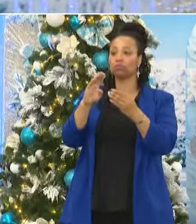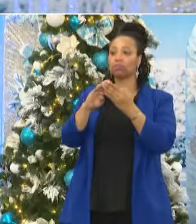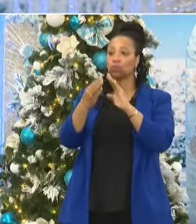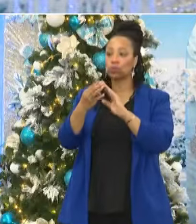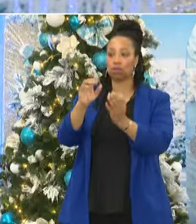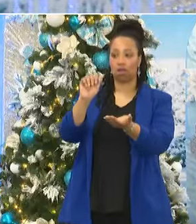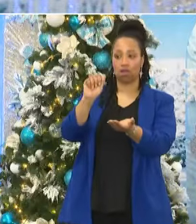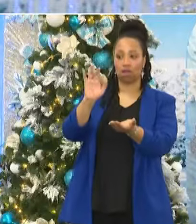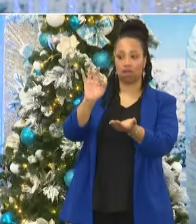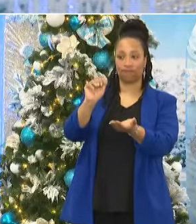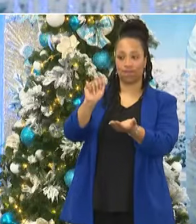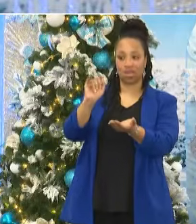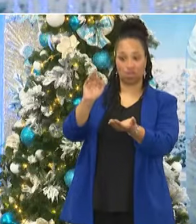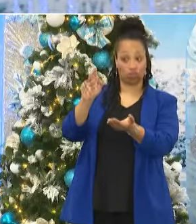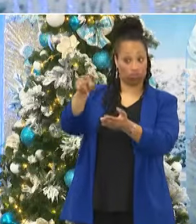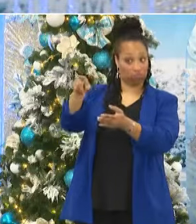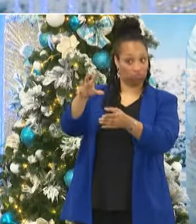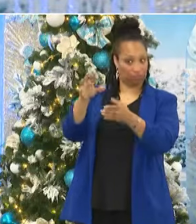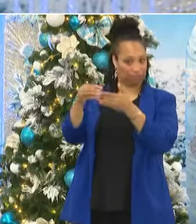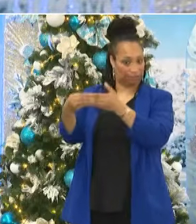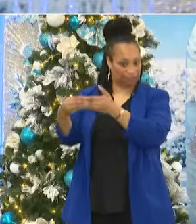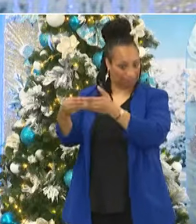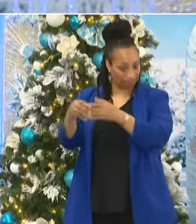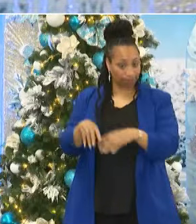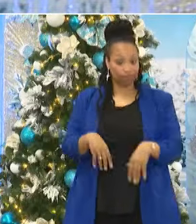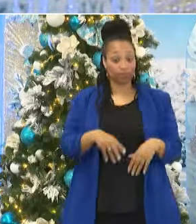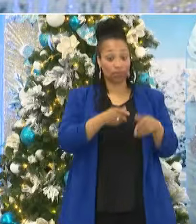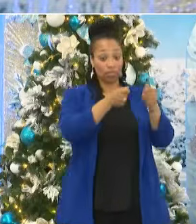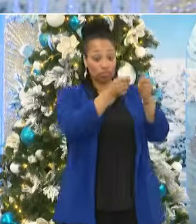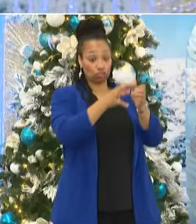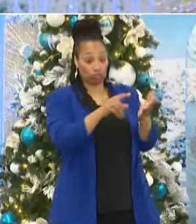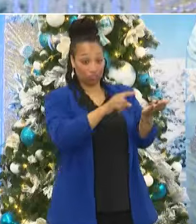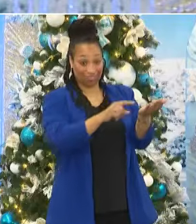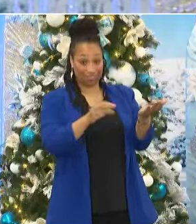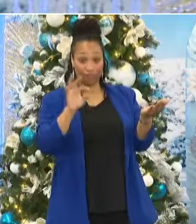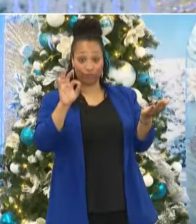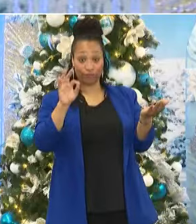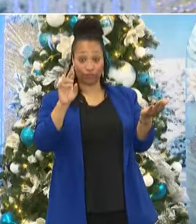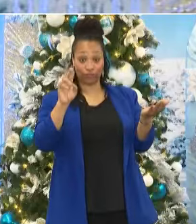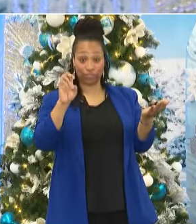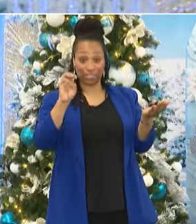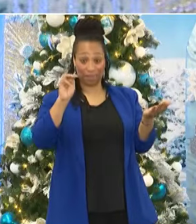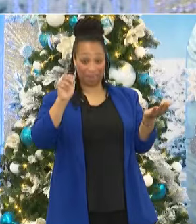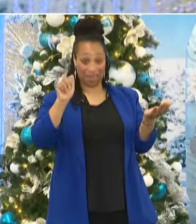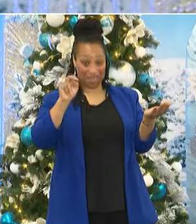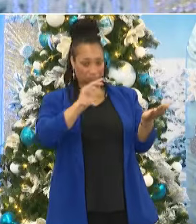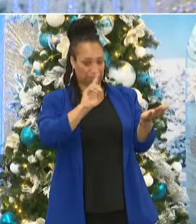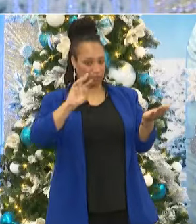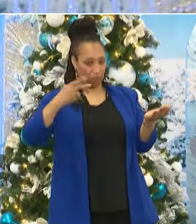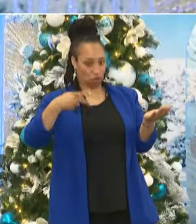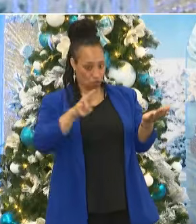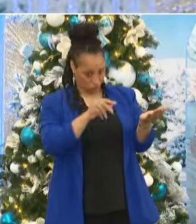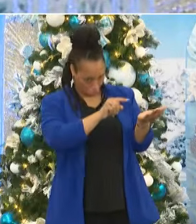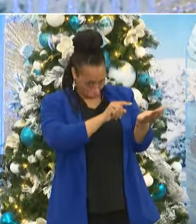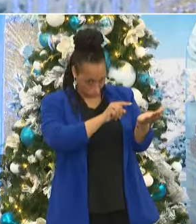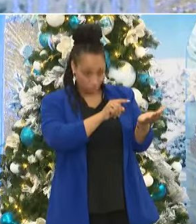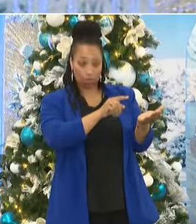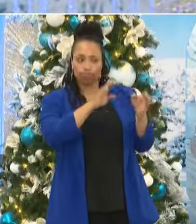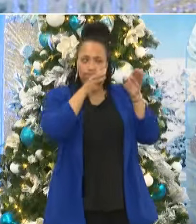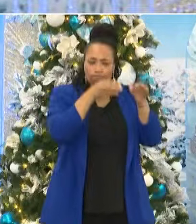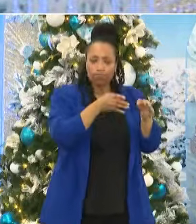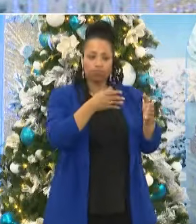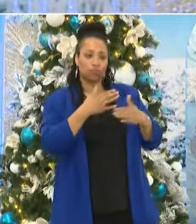the best Parks and Rec Department. Talib Shakur from our Office of Returning